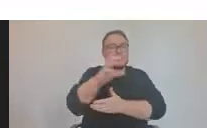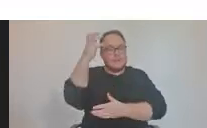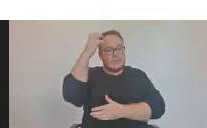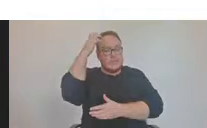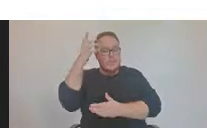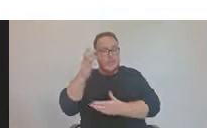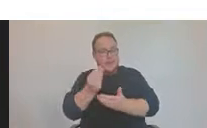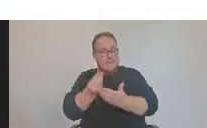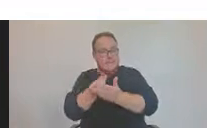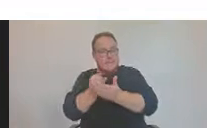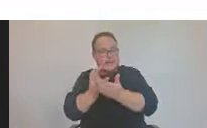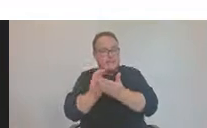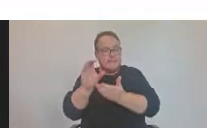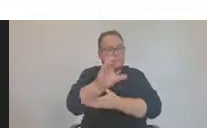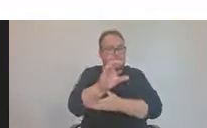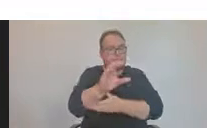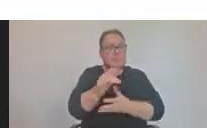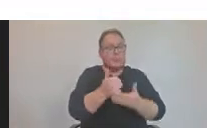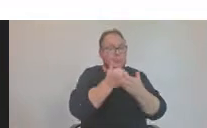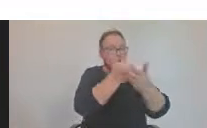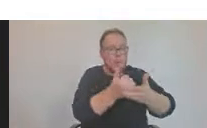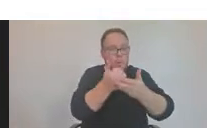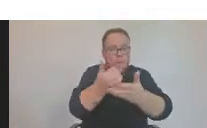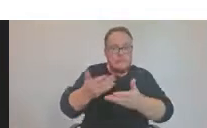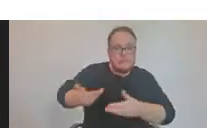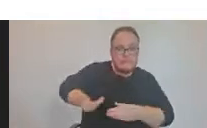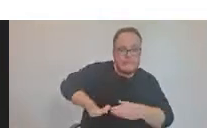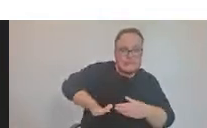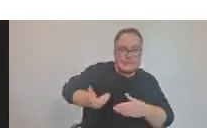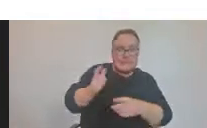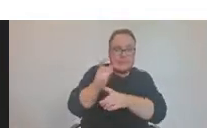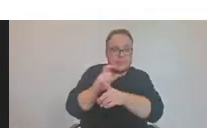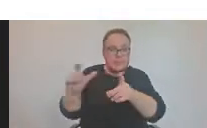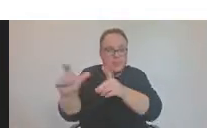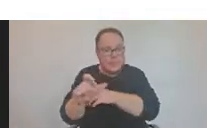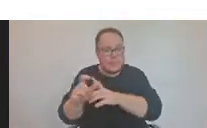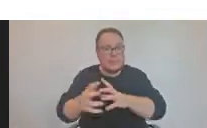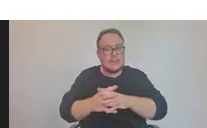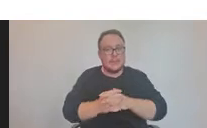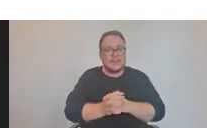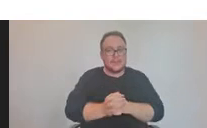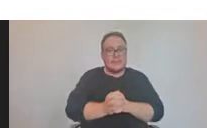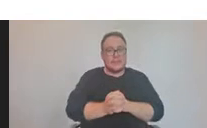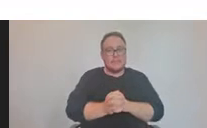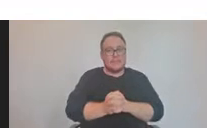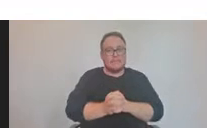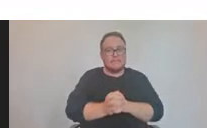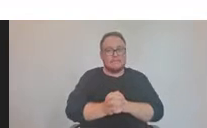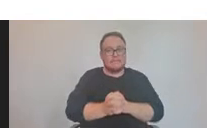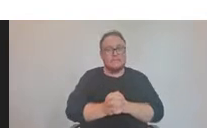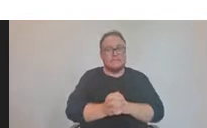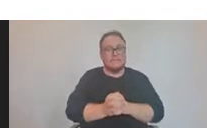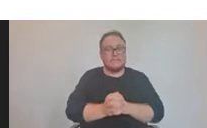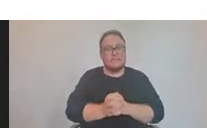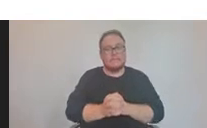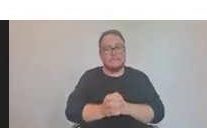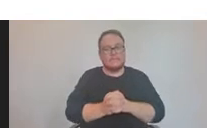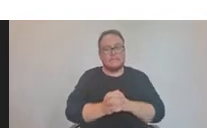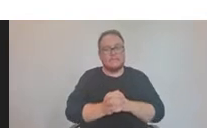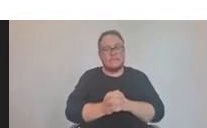been working, supporting our local authorities and our MPs to ensure that we do actually attract the investment that we need